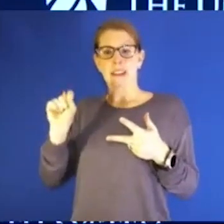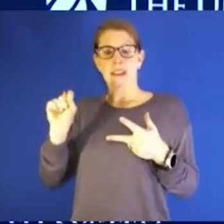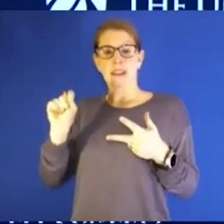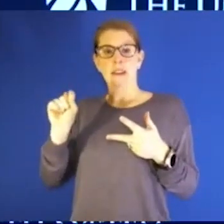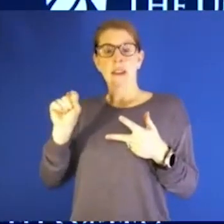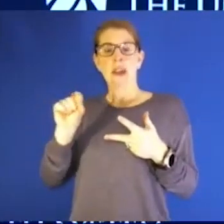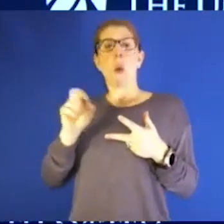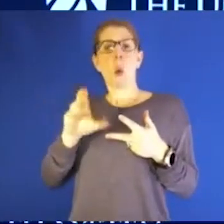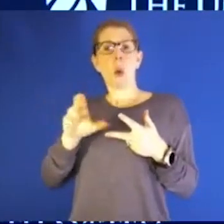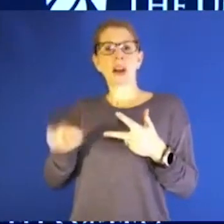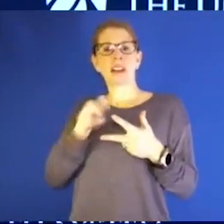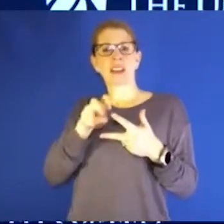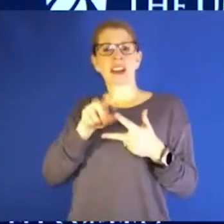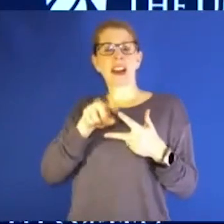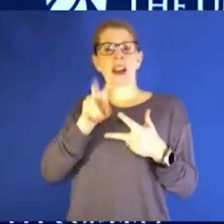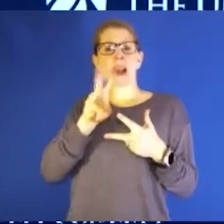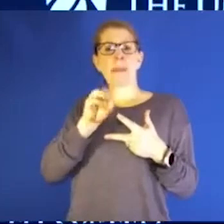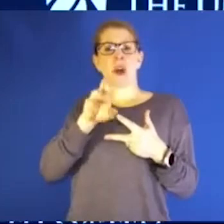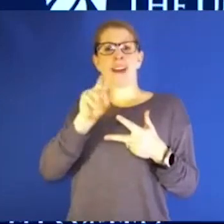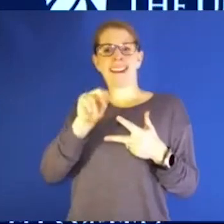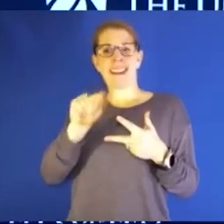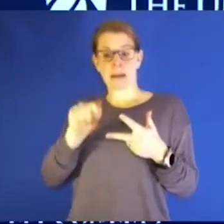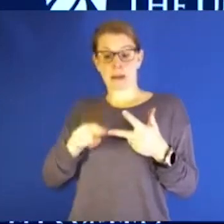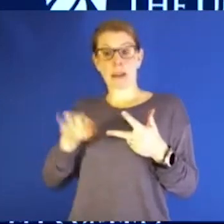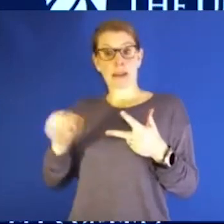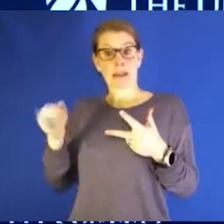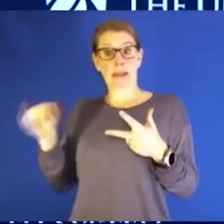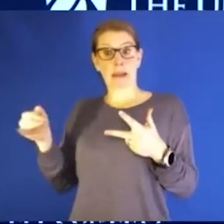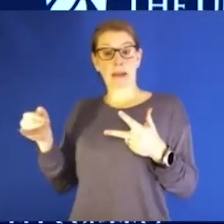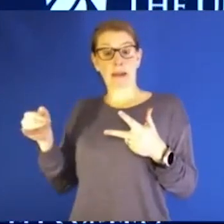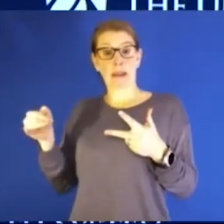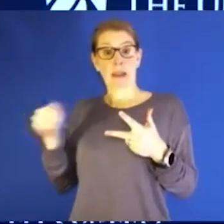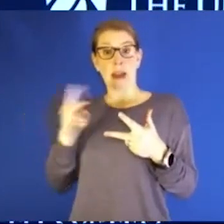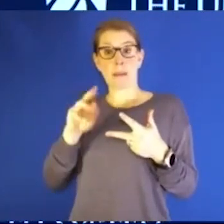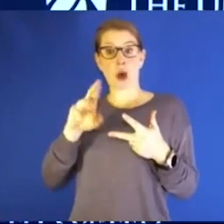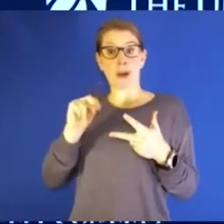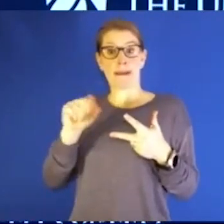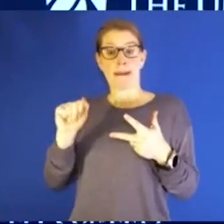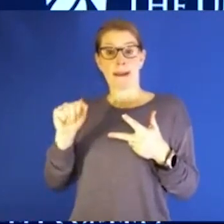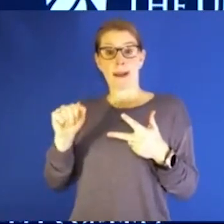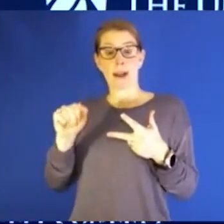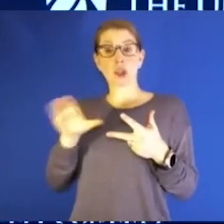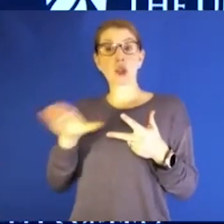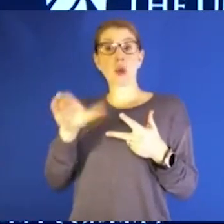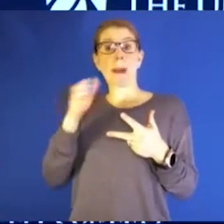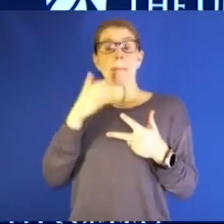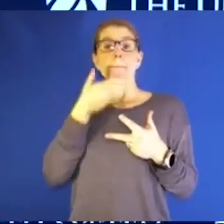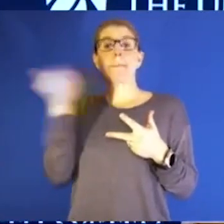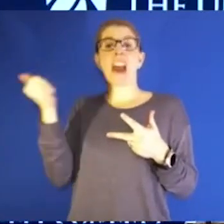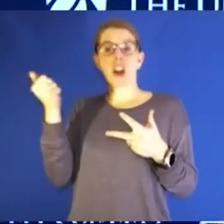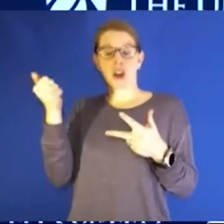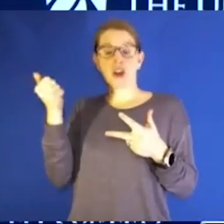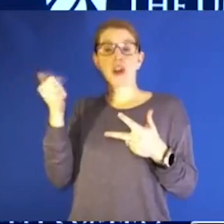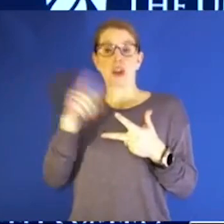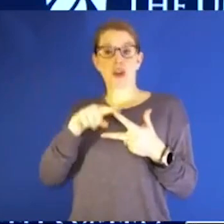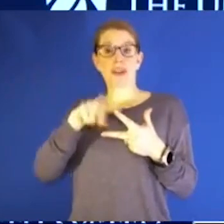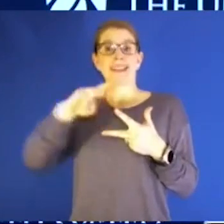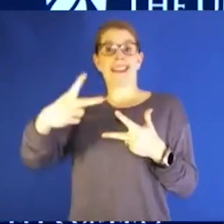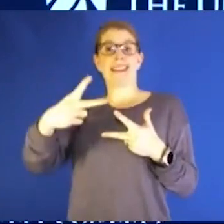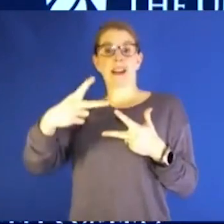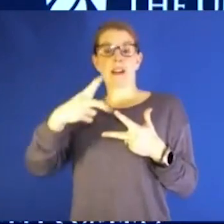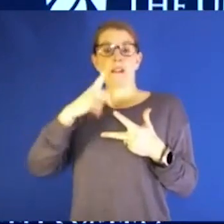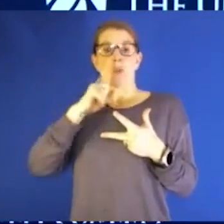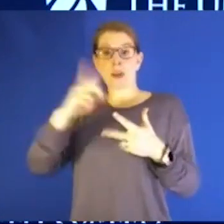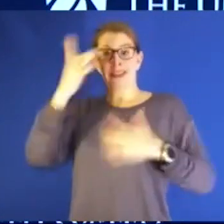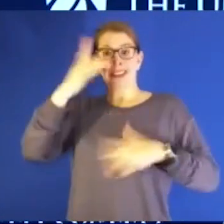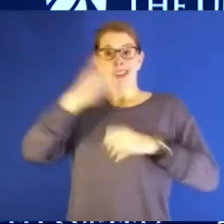vaccine. It looked like the people who got J&J followed by the mRNA vaccine were doing much better for disease prevention, especially for serious illness